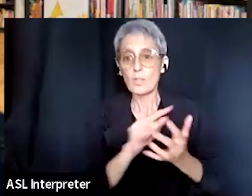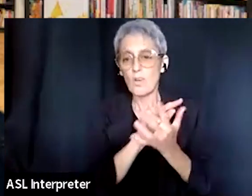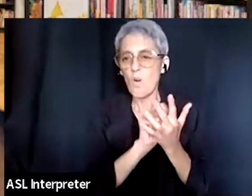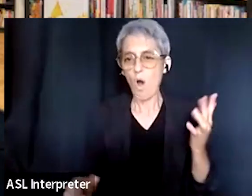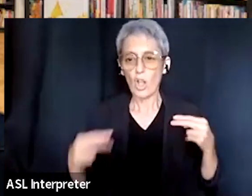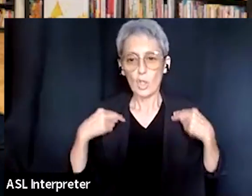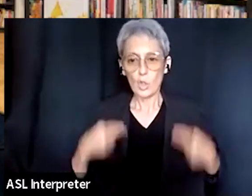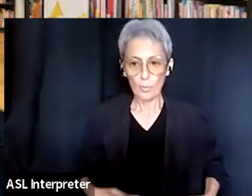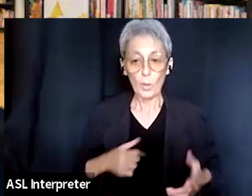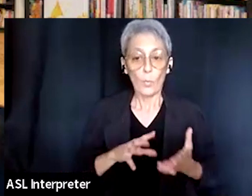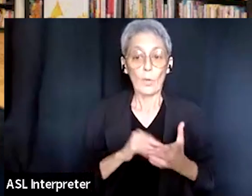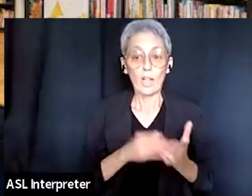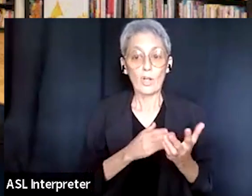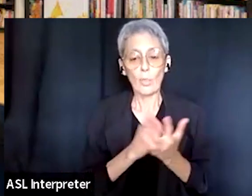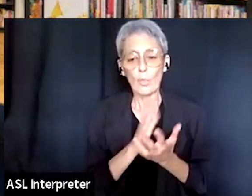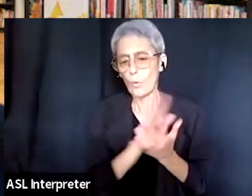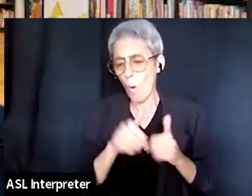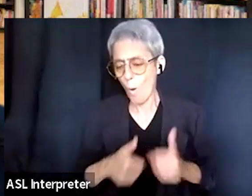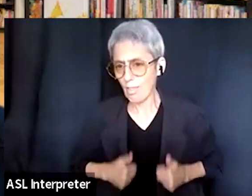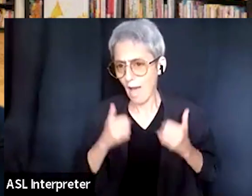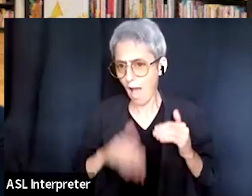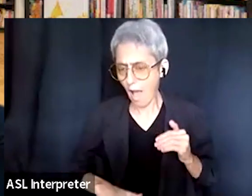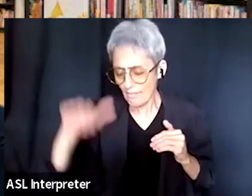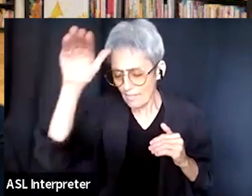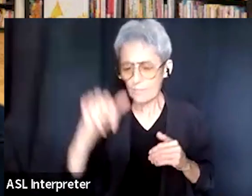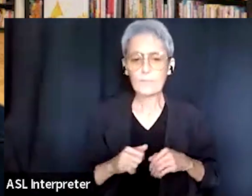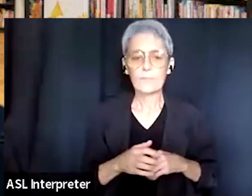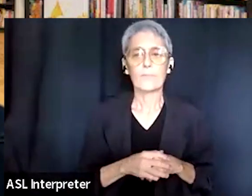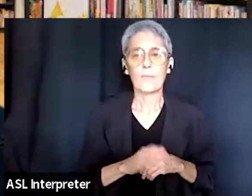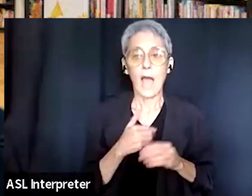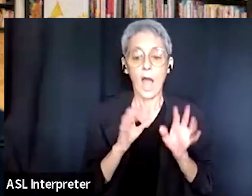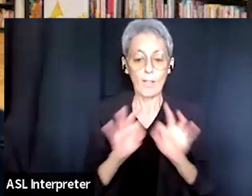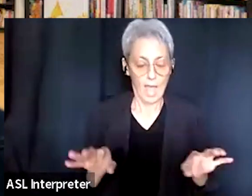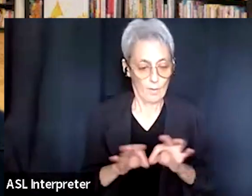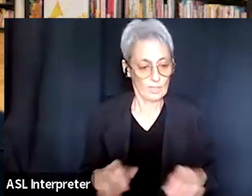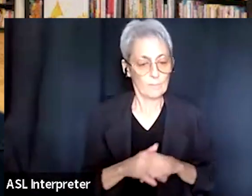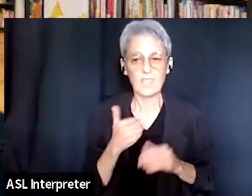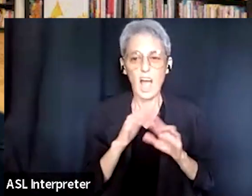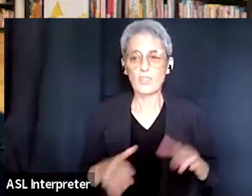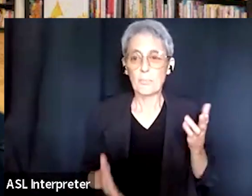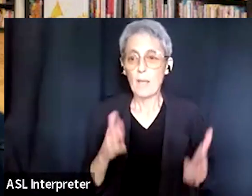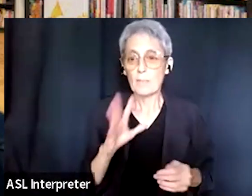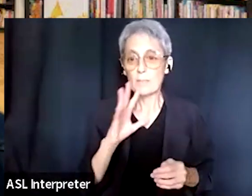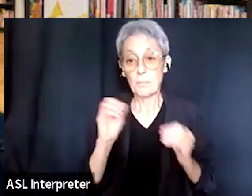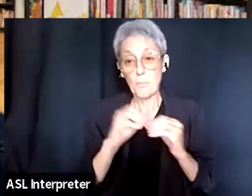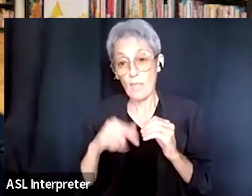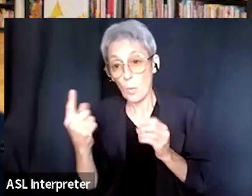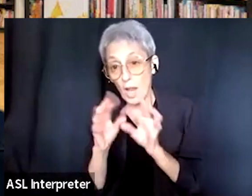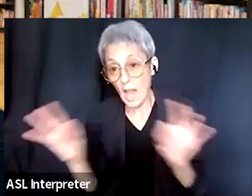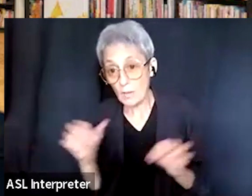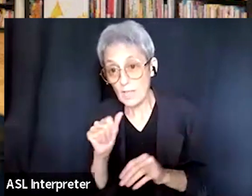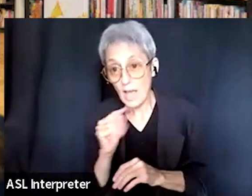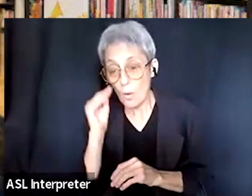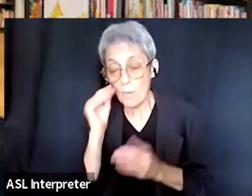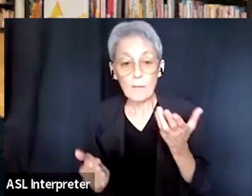do throughout our lives. And not only do our languages, because our children might be speaking more than one language at home, they may be